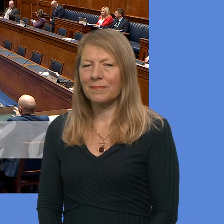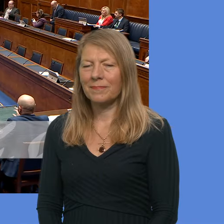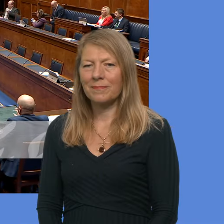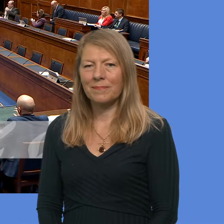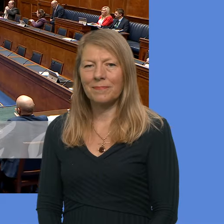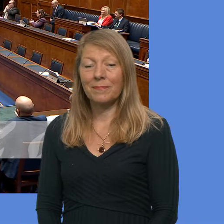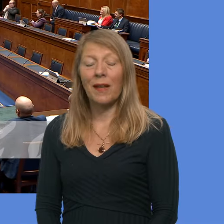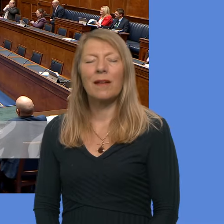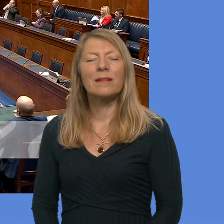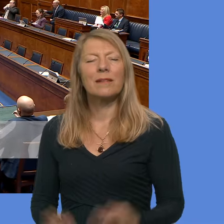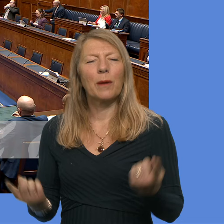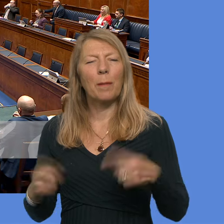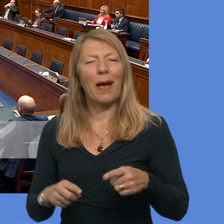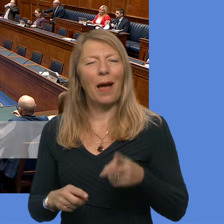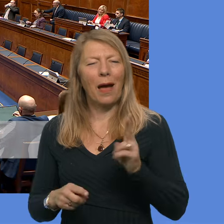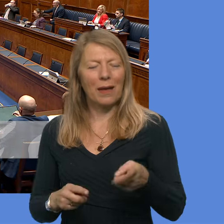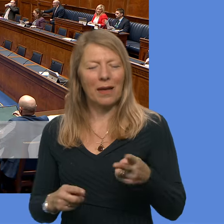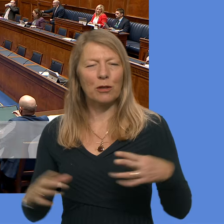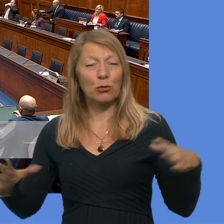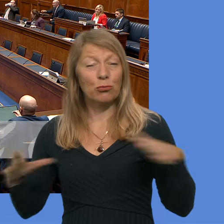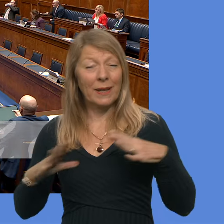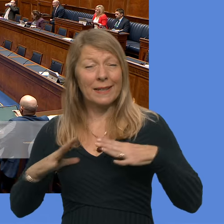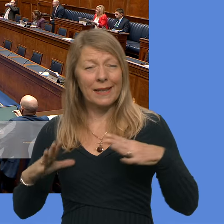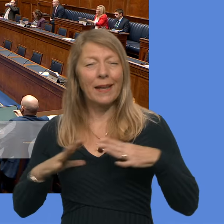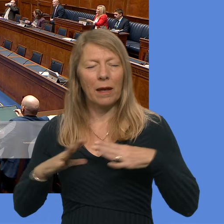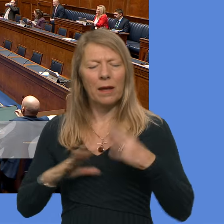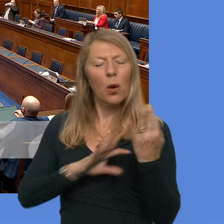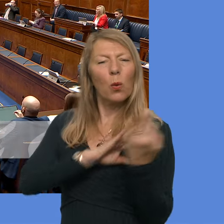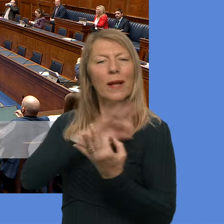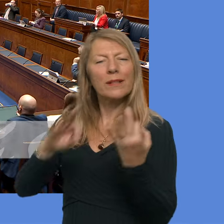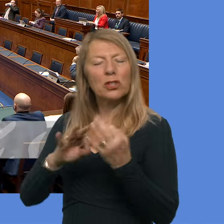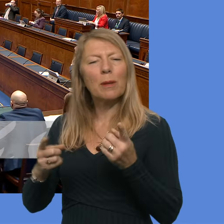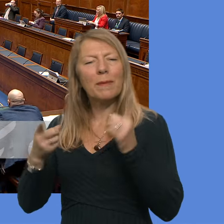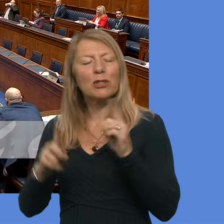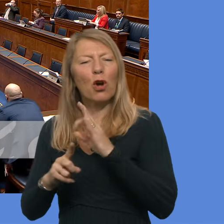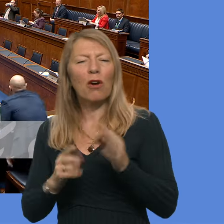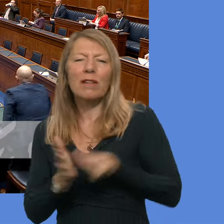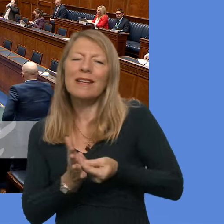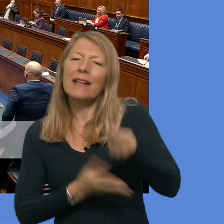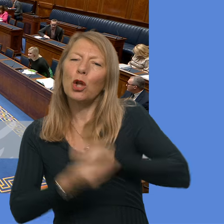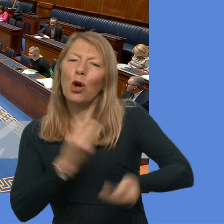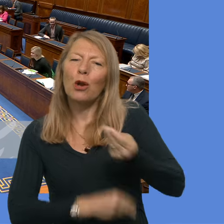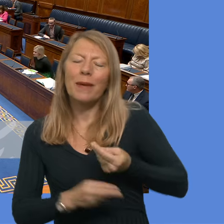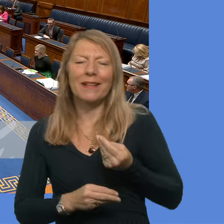Sitting is resumed. It's time for questions to the Minister for the Economy. I call David Honeyford.